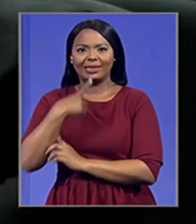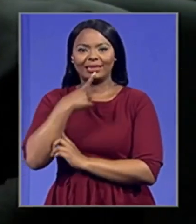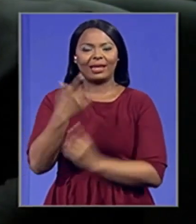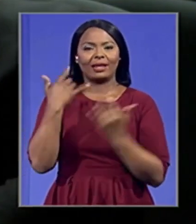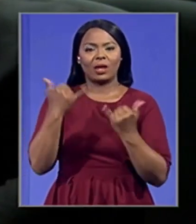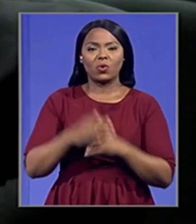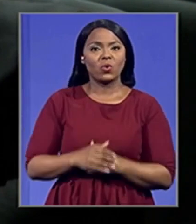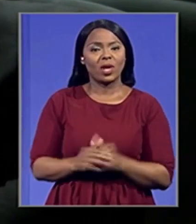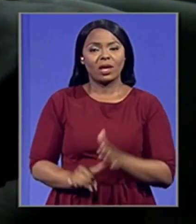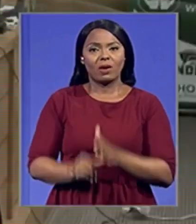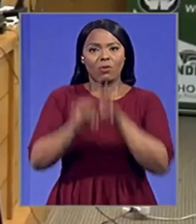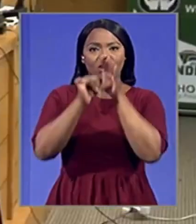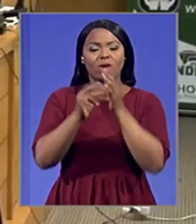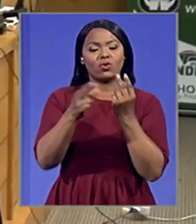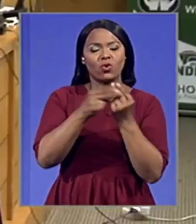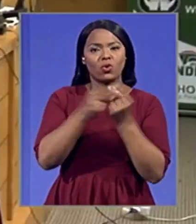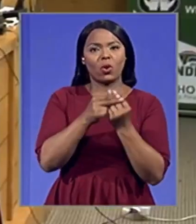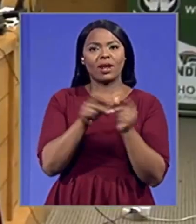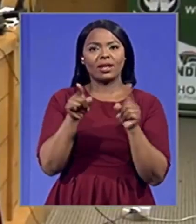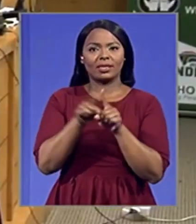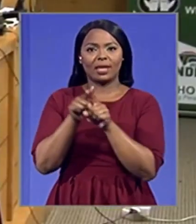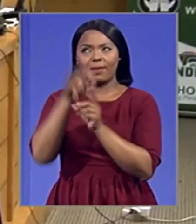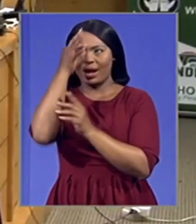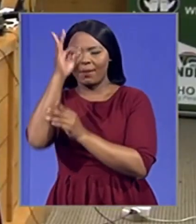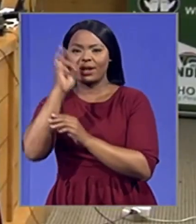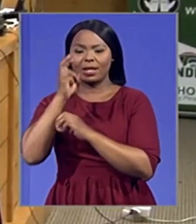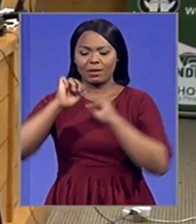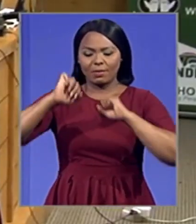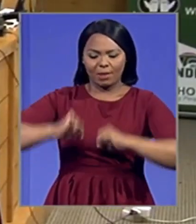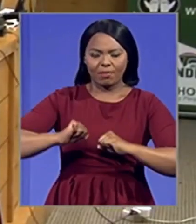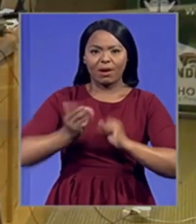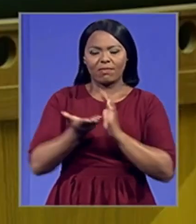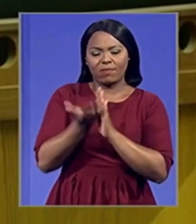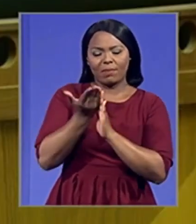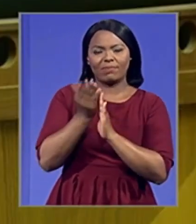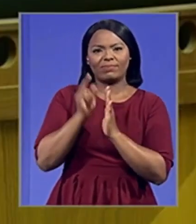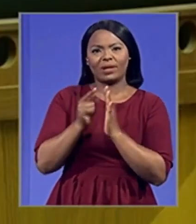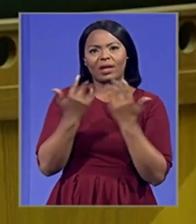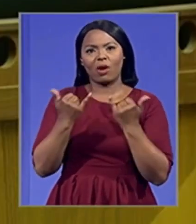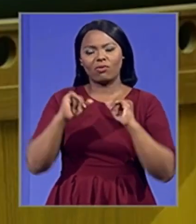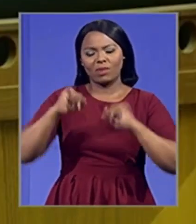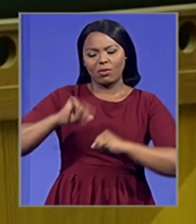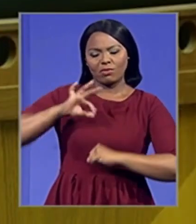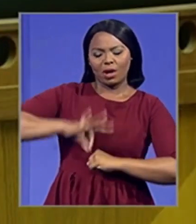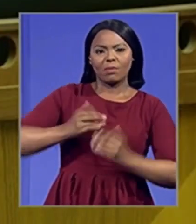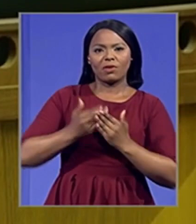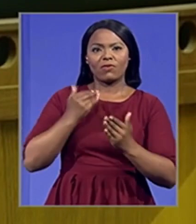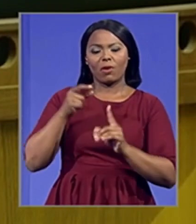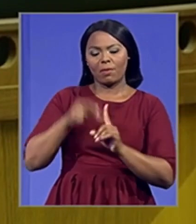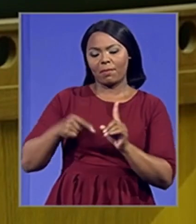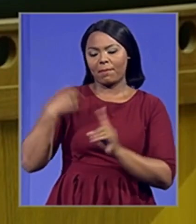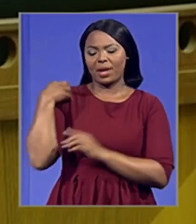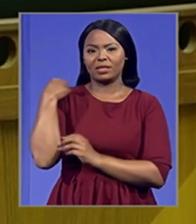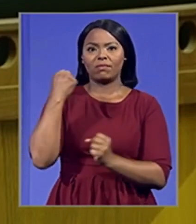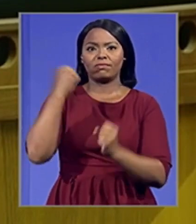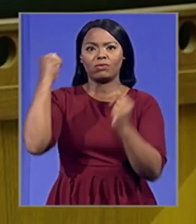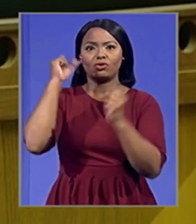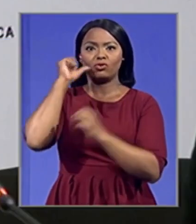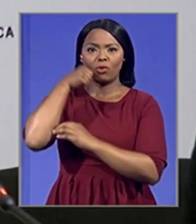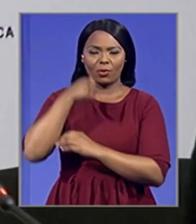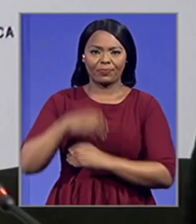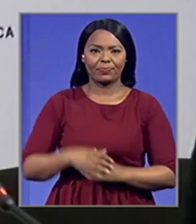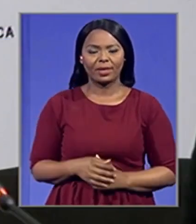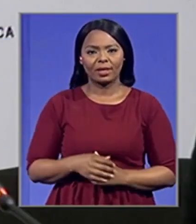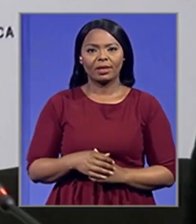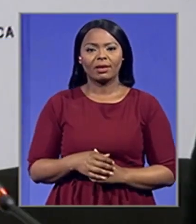re ho bohlokwa hore diunione tsa basebetsi le mmuso di dumellane ka nyollelo ya meputso pele letona la matlotlo le teka puo ena ya lona hosane.